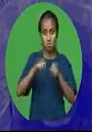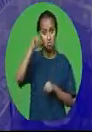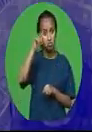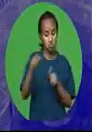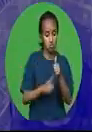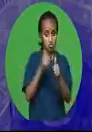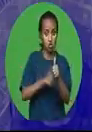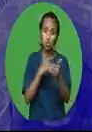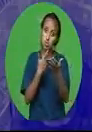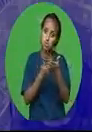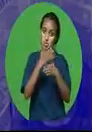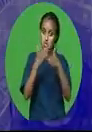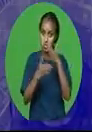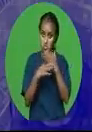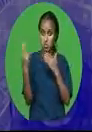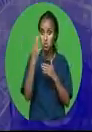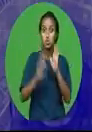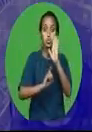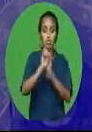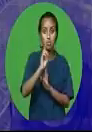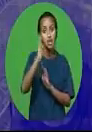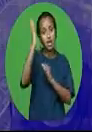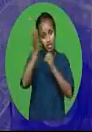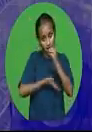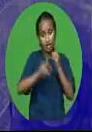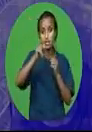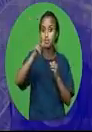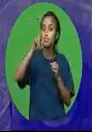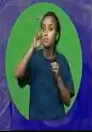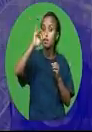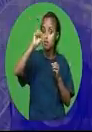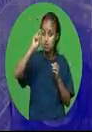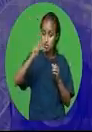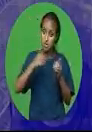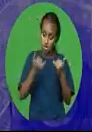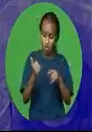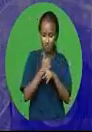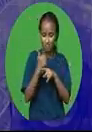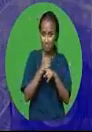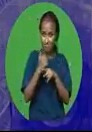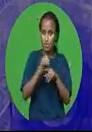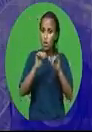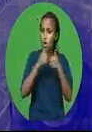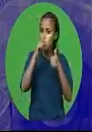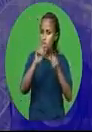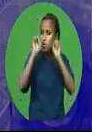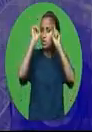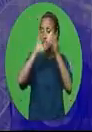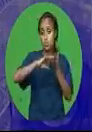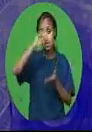developing a truncated prism. Now, let's do some activities to check how much you've understood the